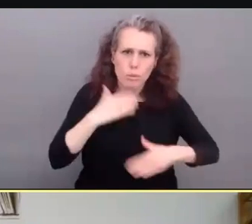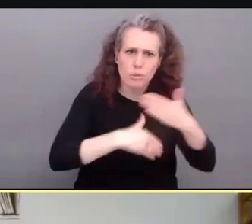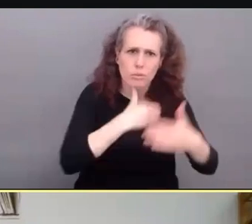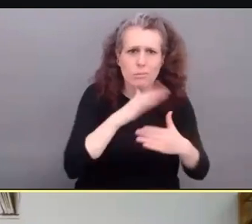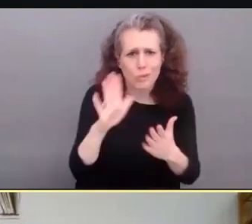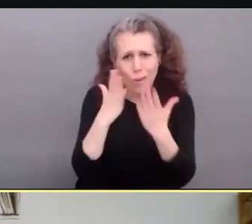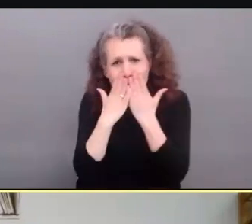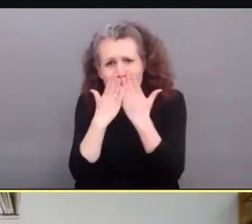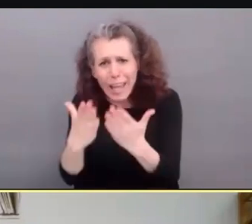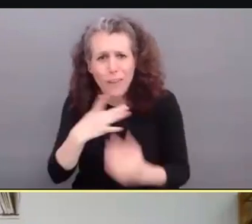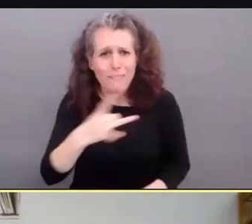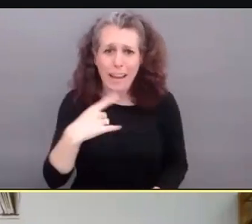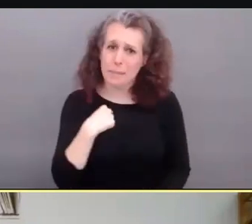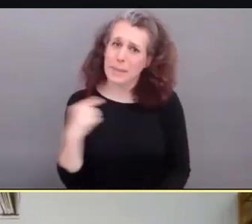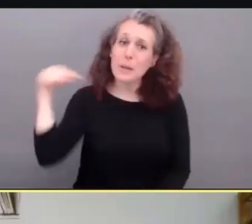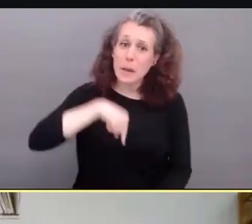for having me.